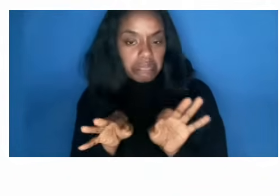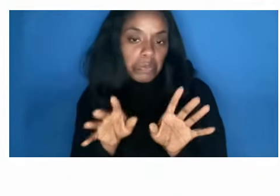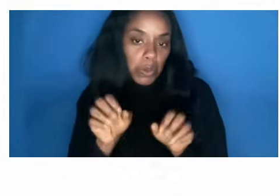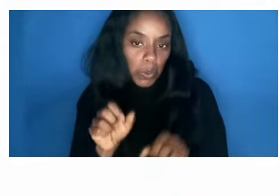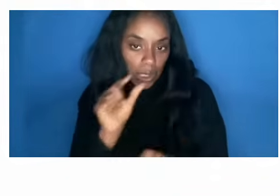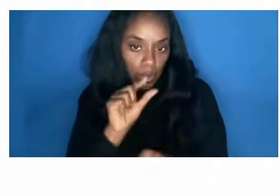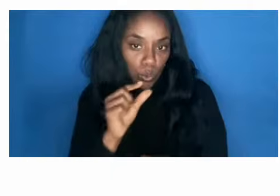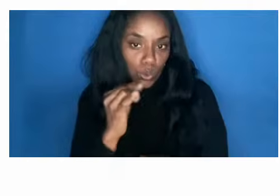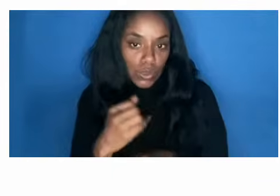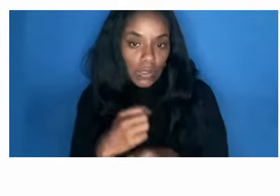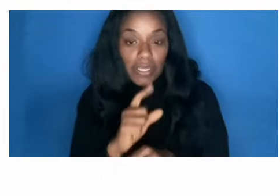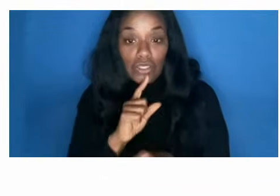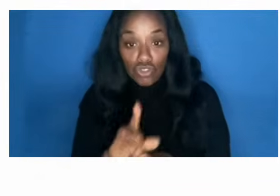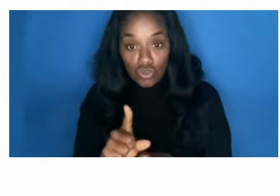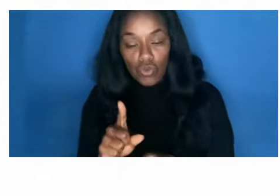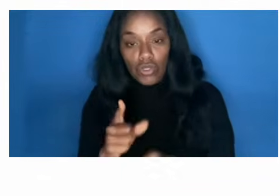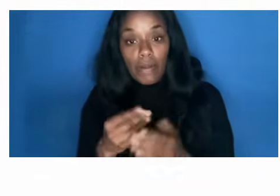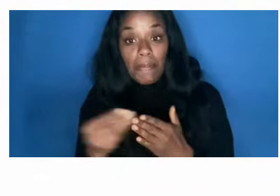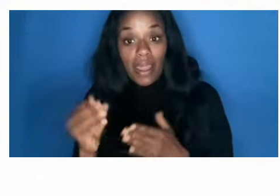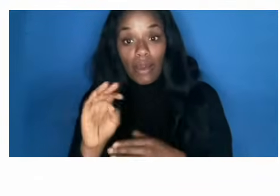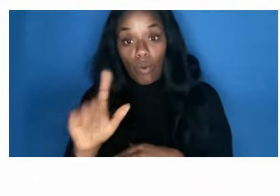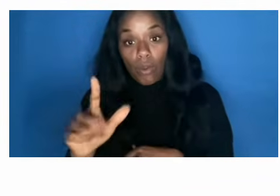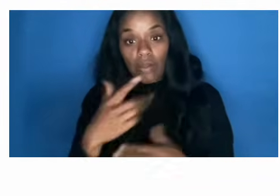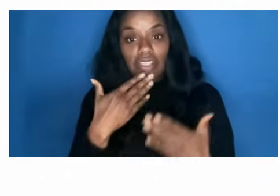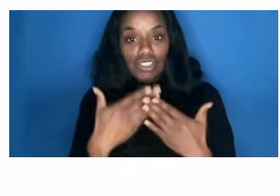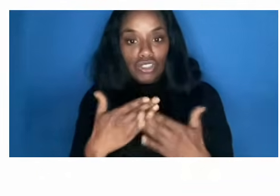that is good to cook with.